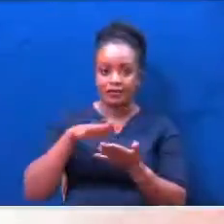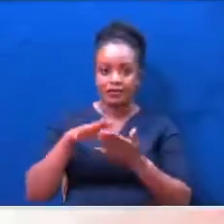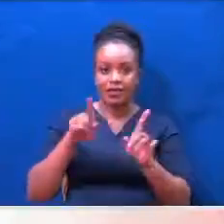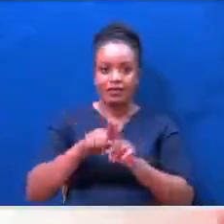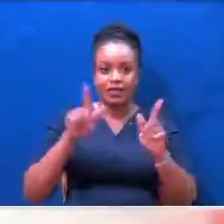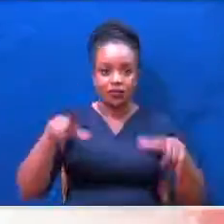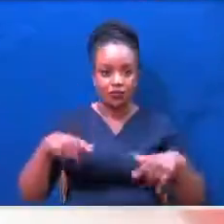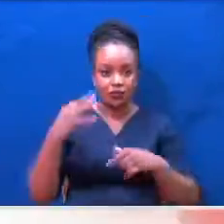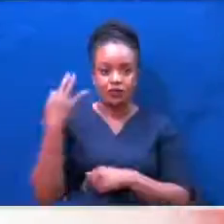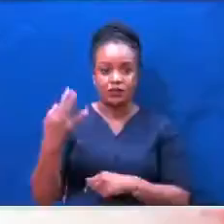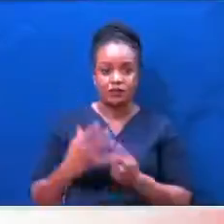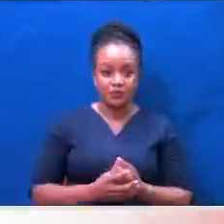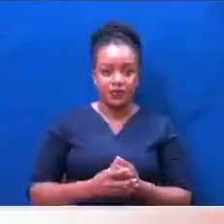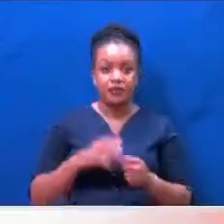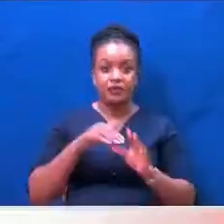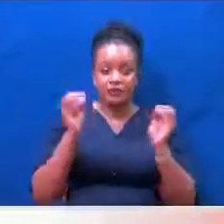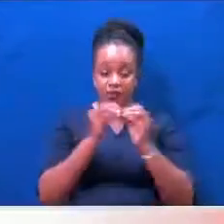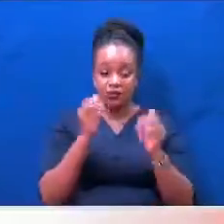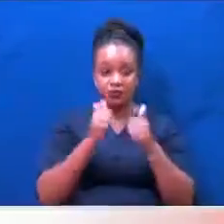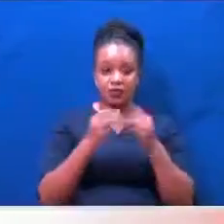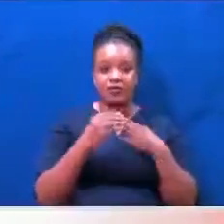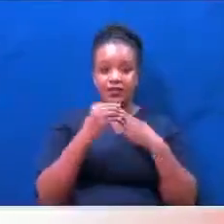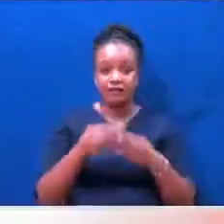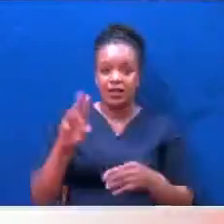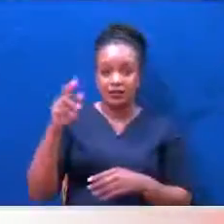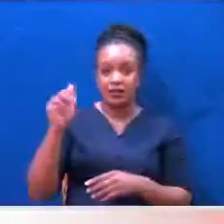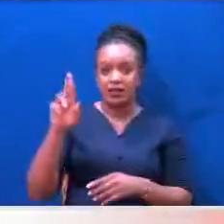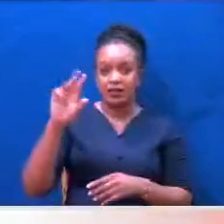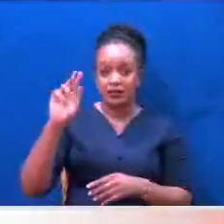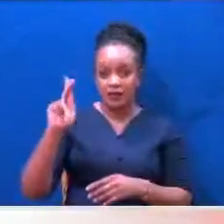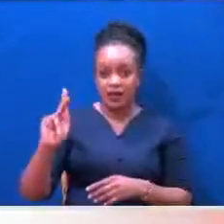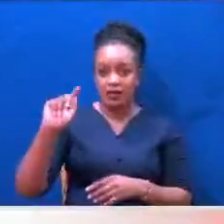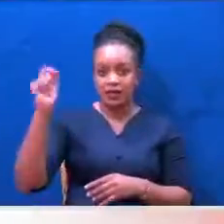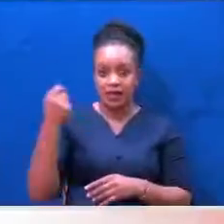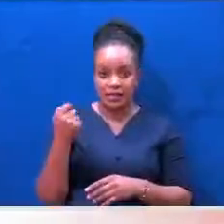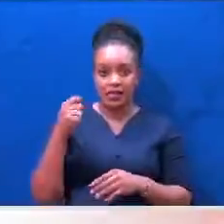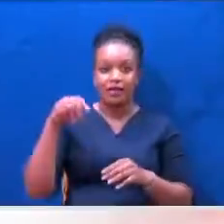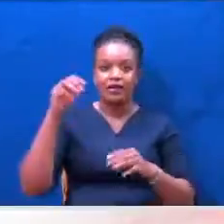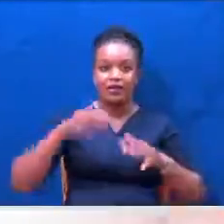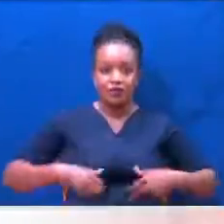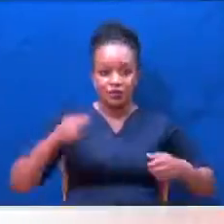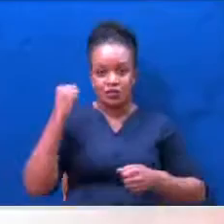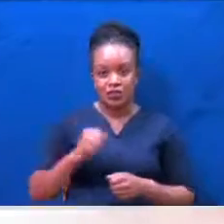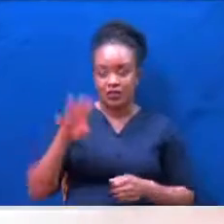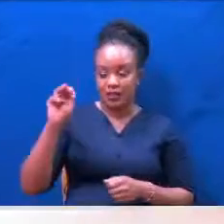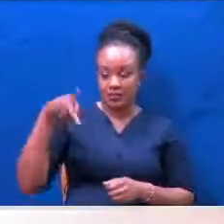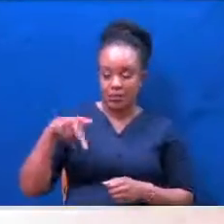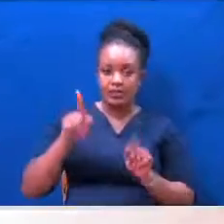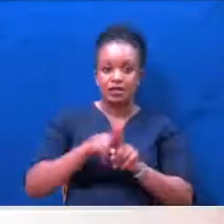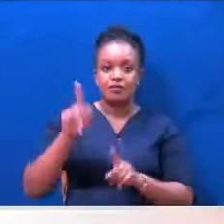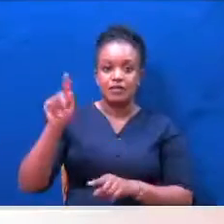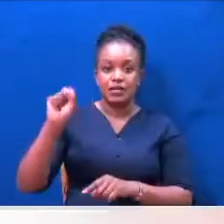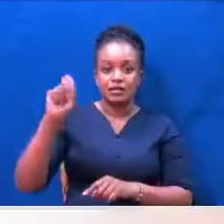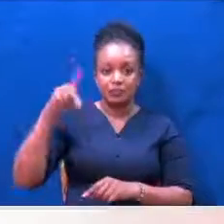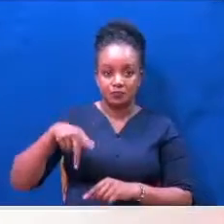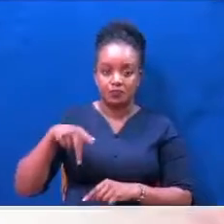Three. In the meeting that was led by NAK Kenya's Mother Karua Gatundu South MP Moses Kuria and TSP